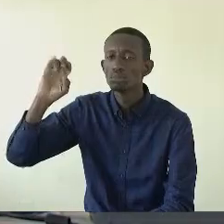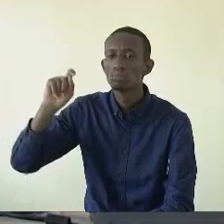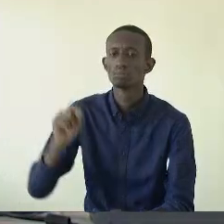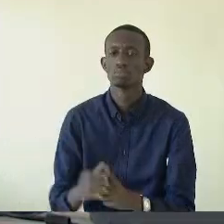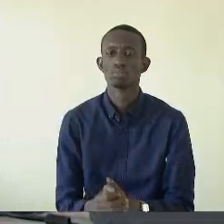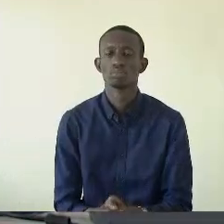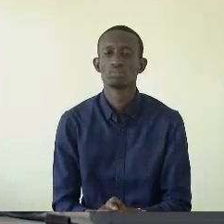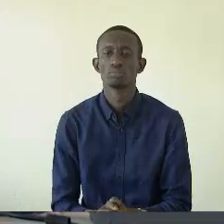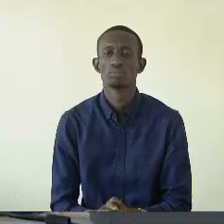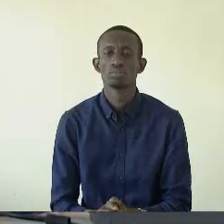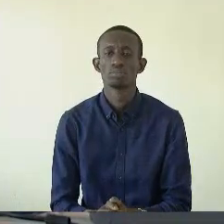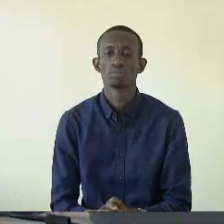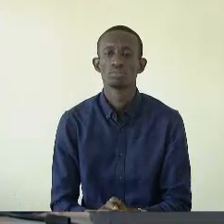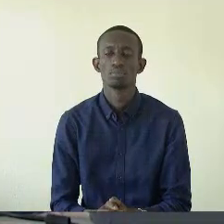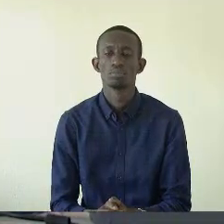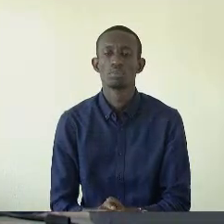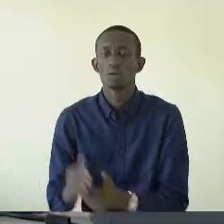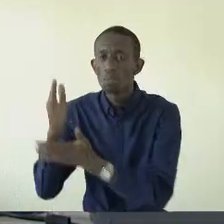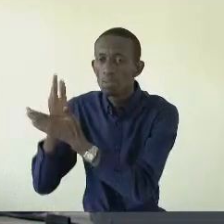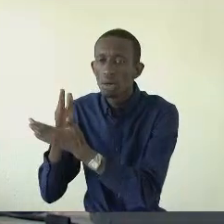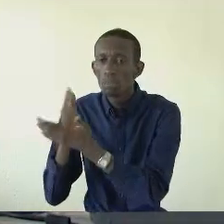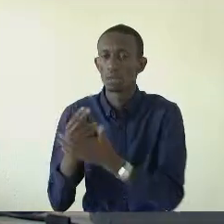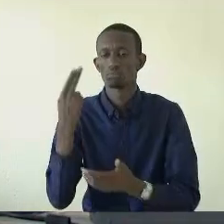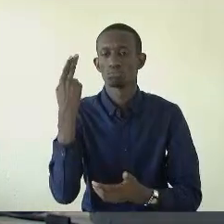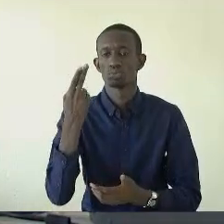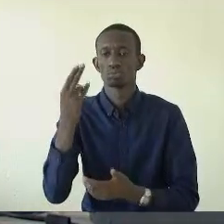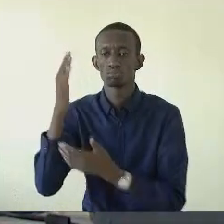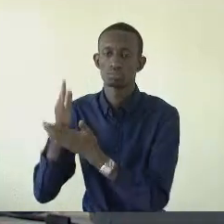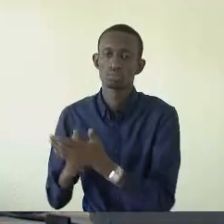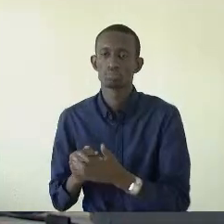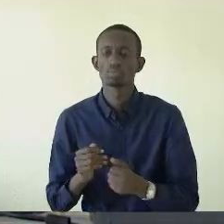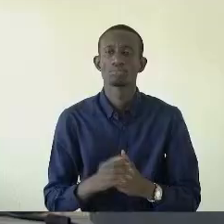which is divided into two types. We have